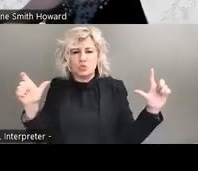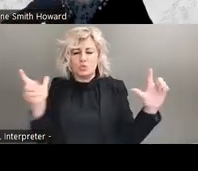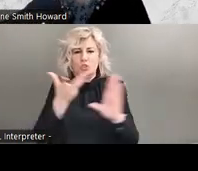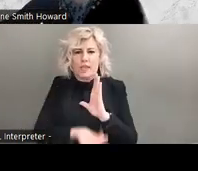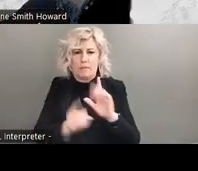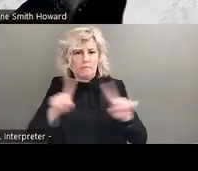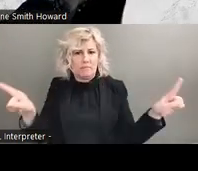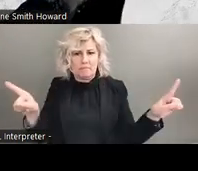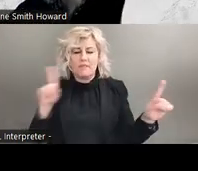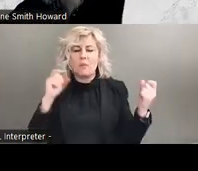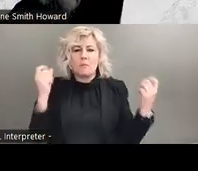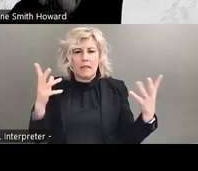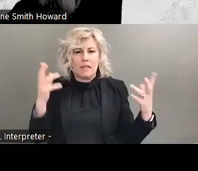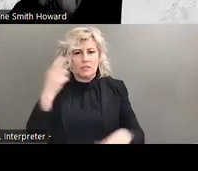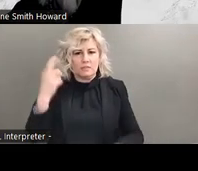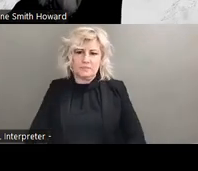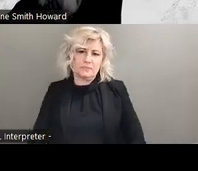for multiple reasons.